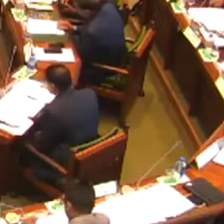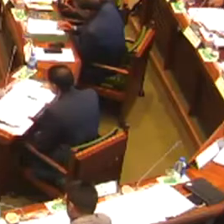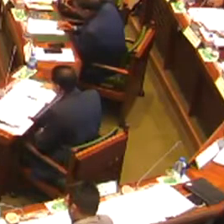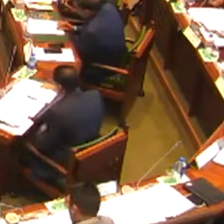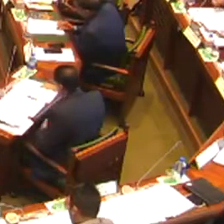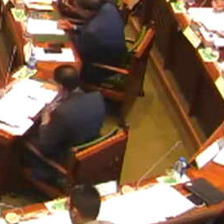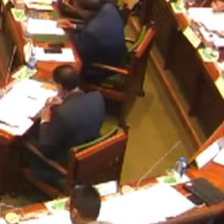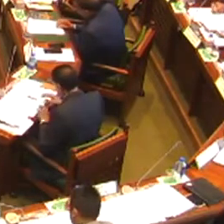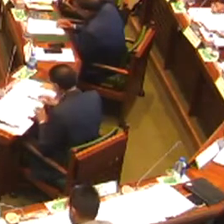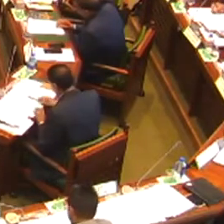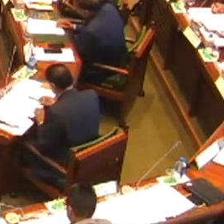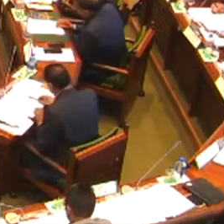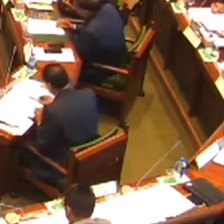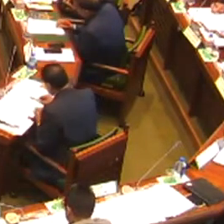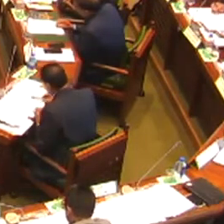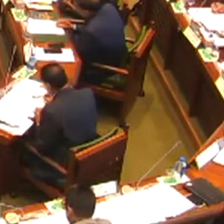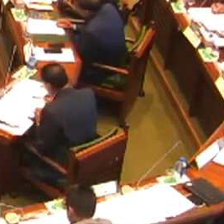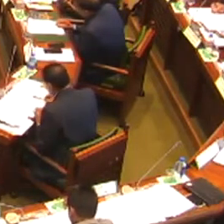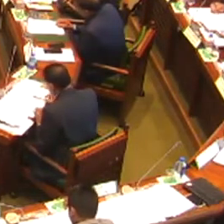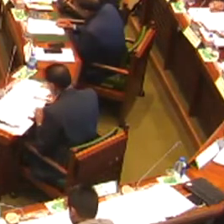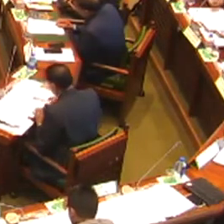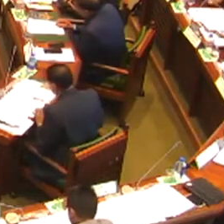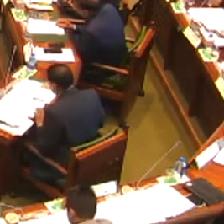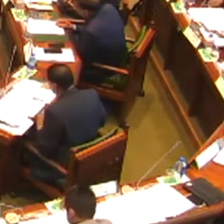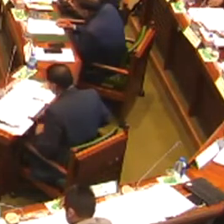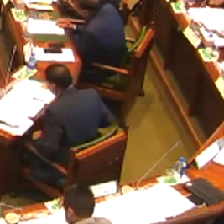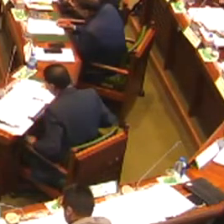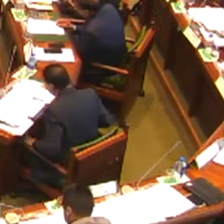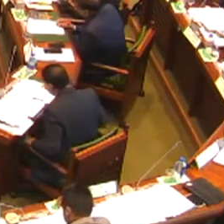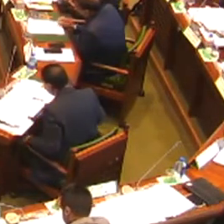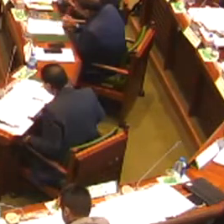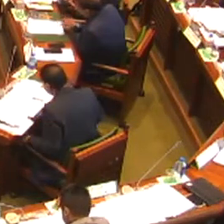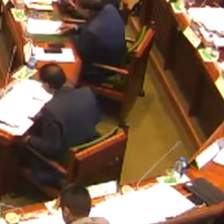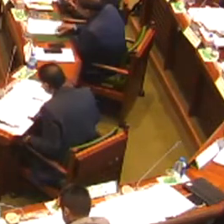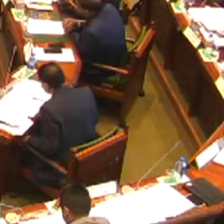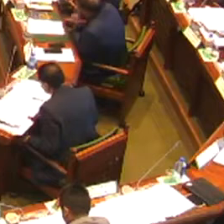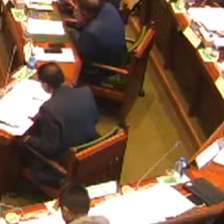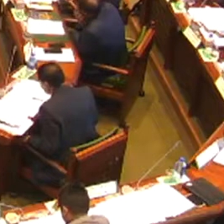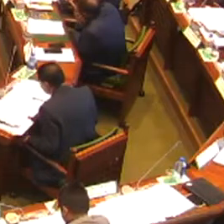thank the Honourable Leonard Member for his question.